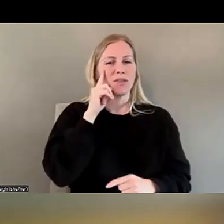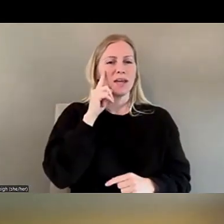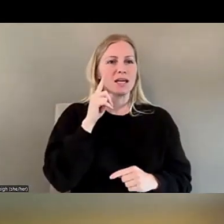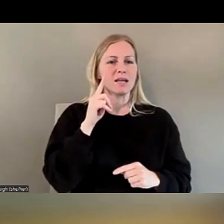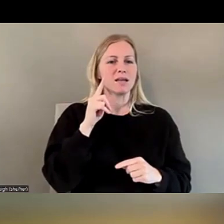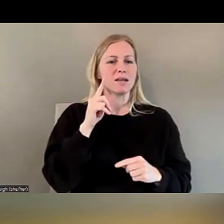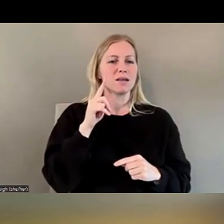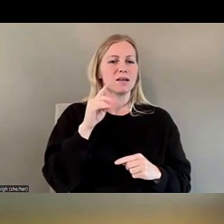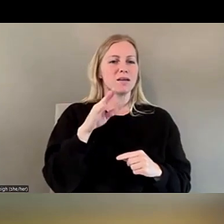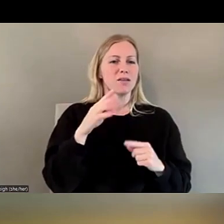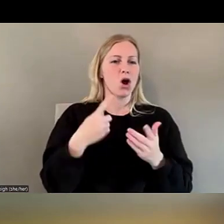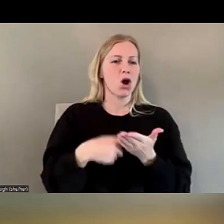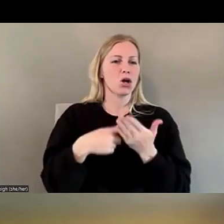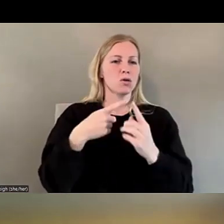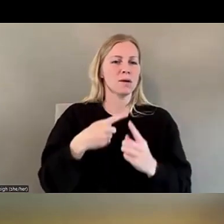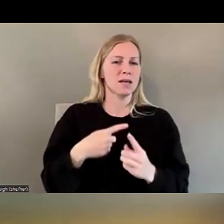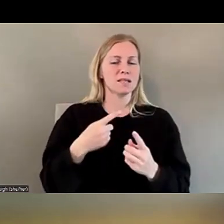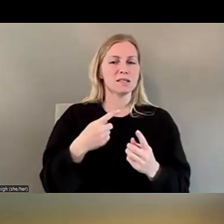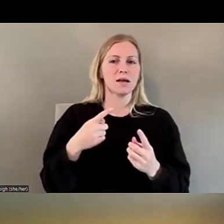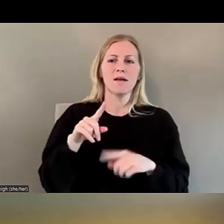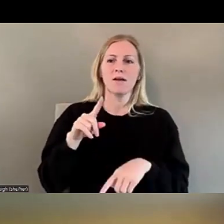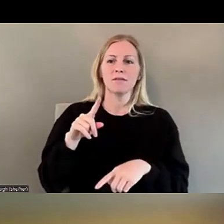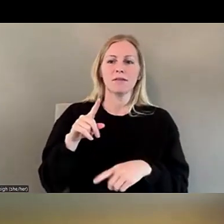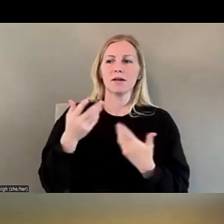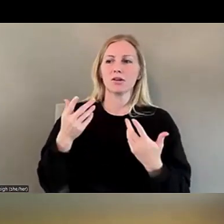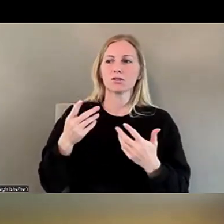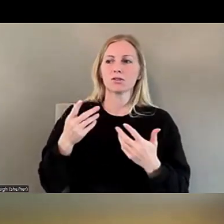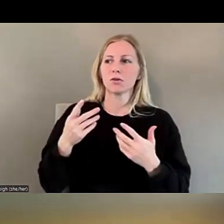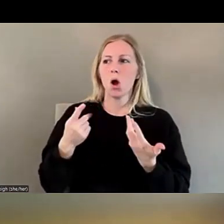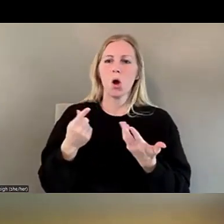can't be rooms that are free of,